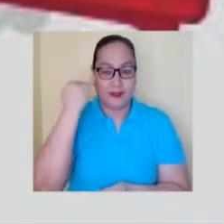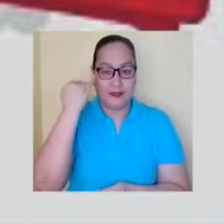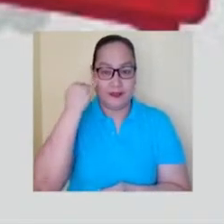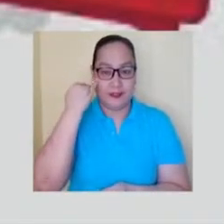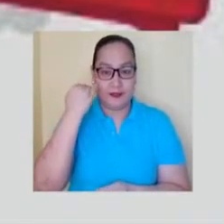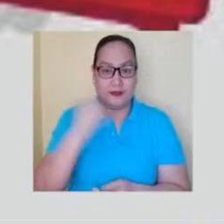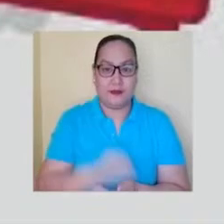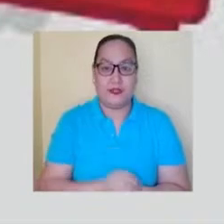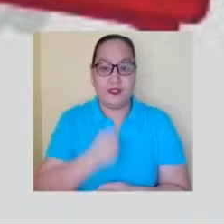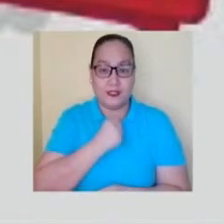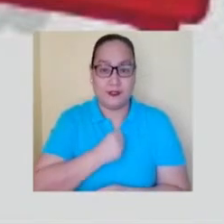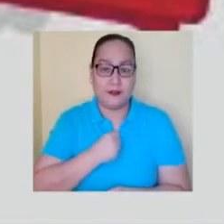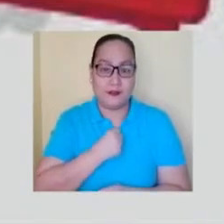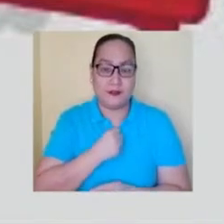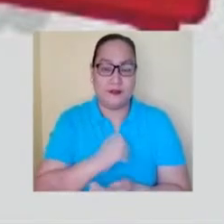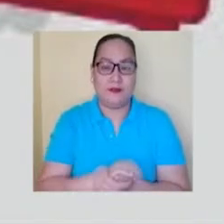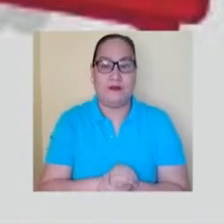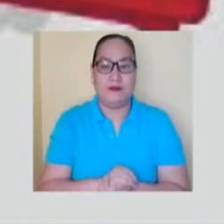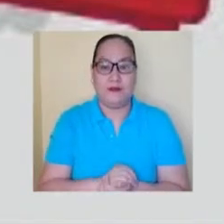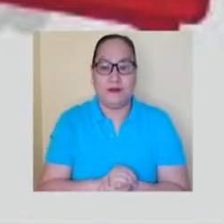aider.